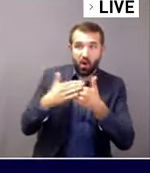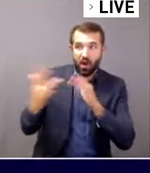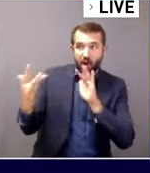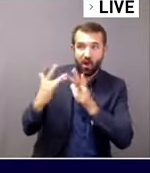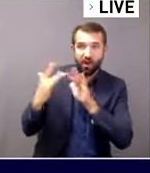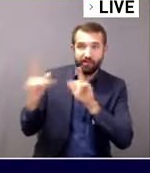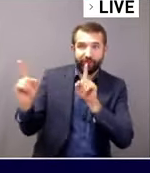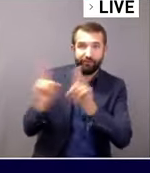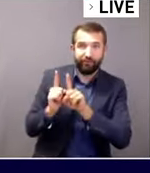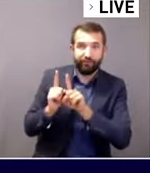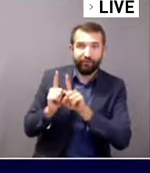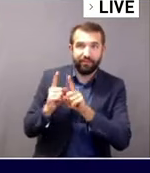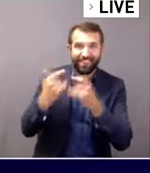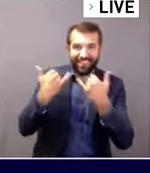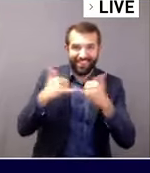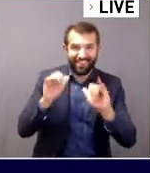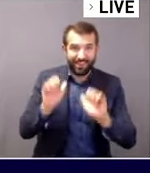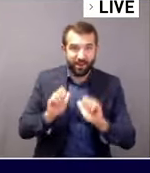long as there are no